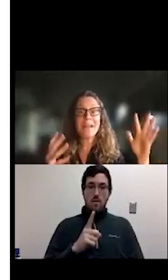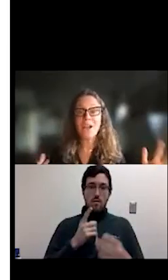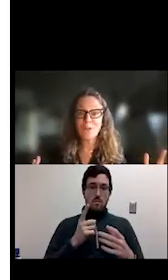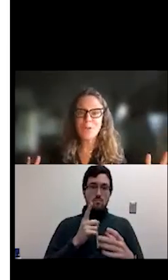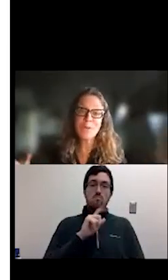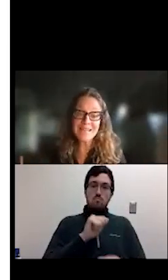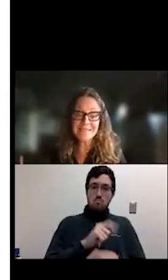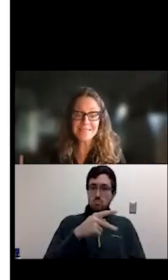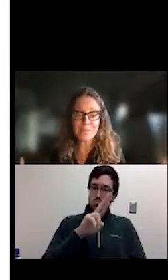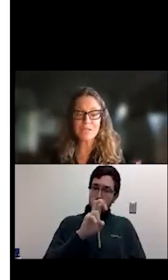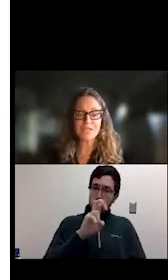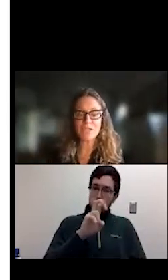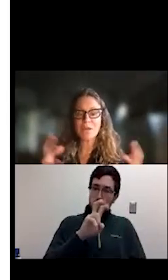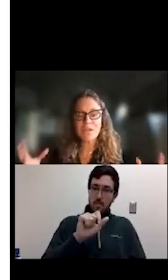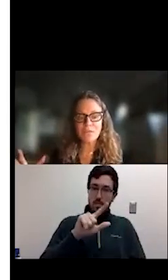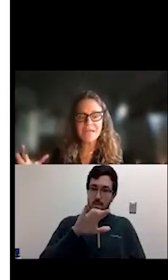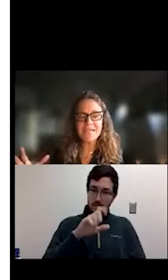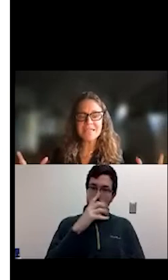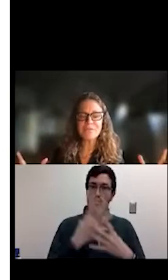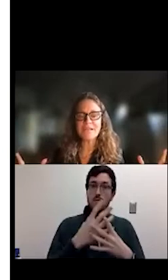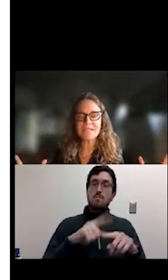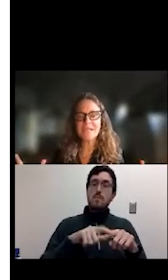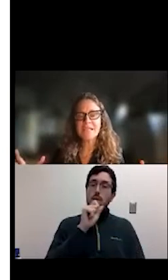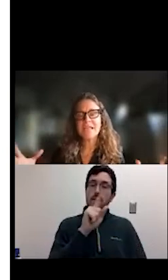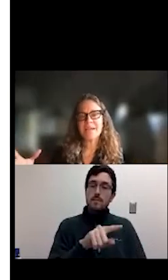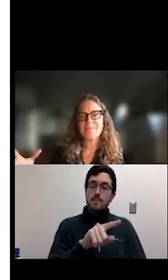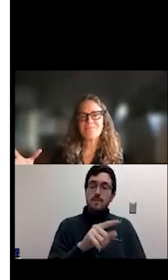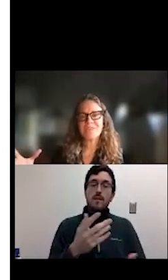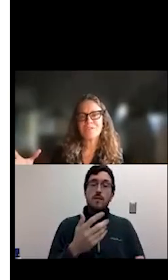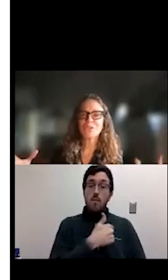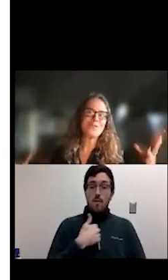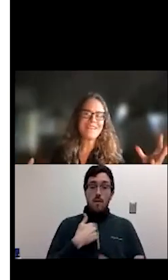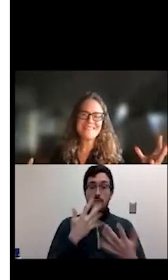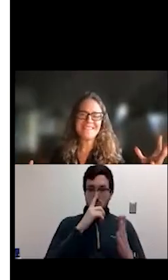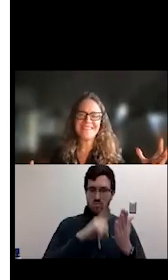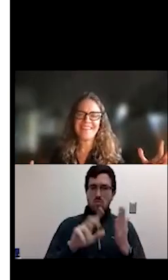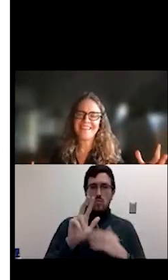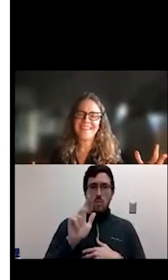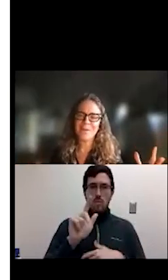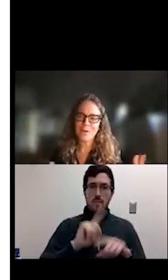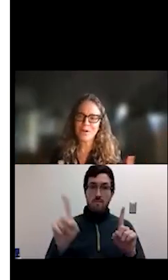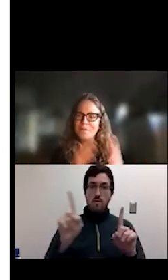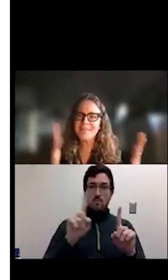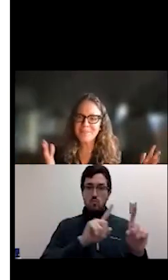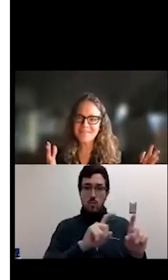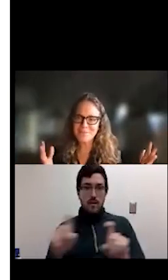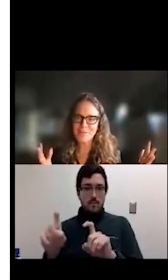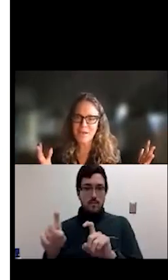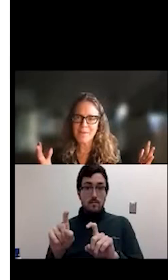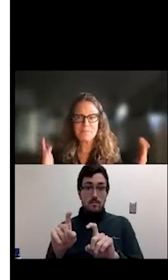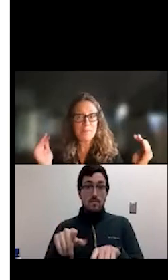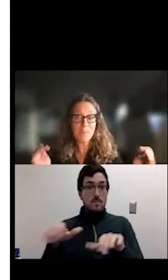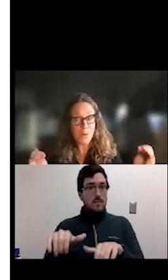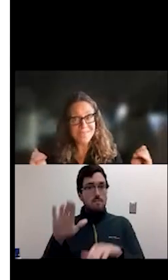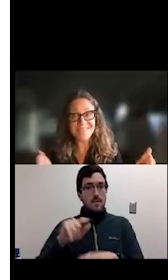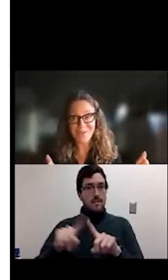screening, depending on who you ask. So we looked at 23 different surveys that were completed by